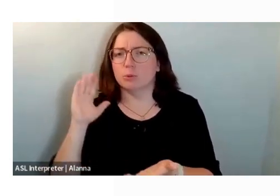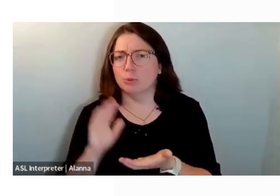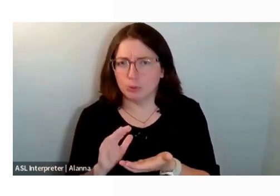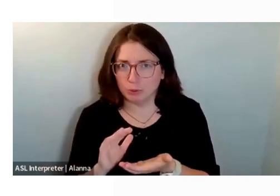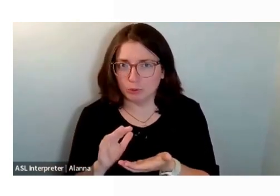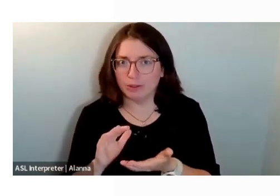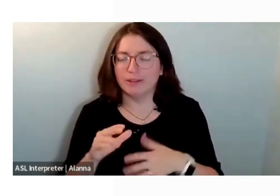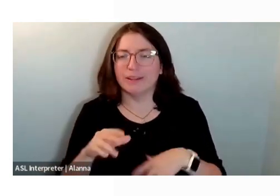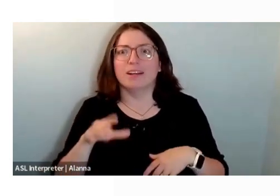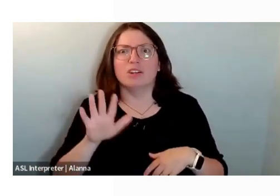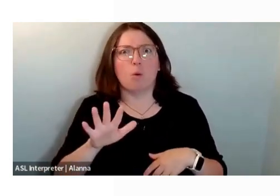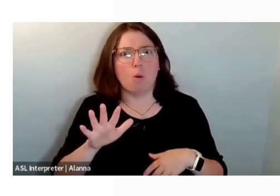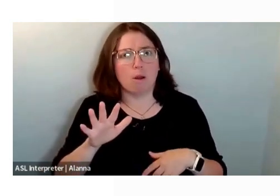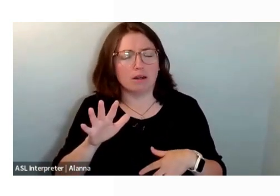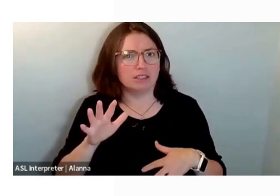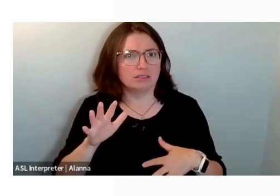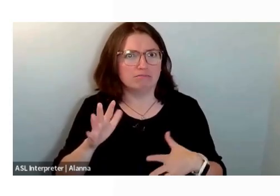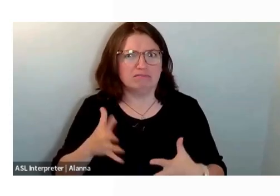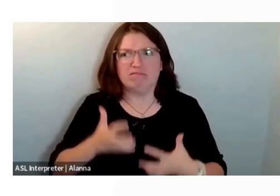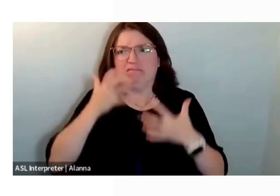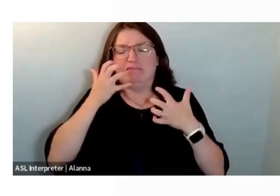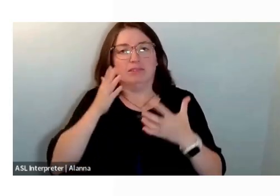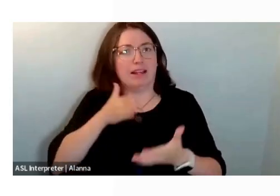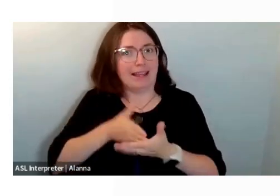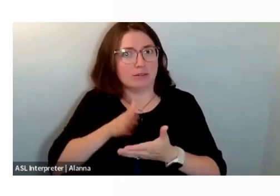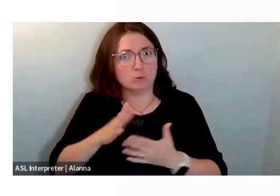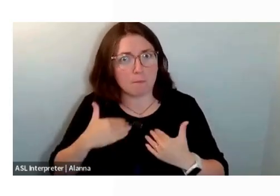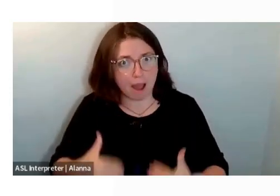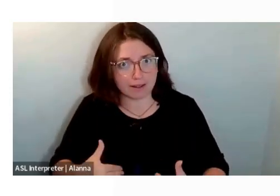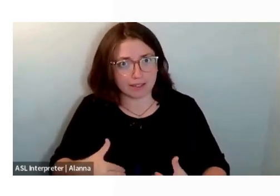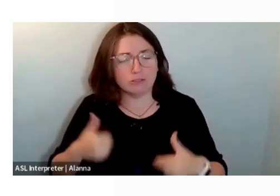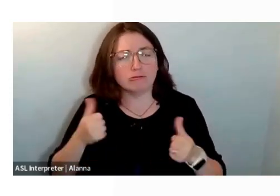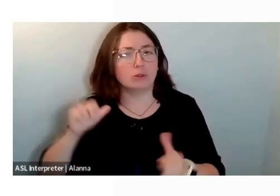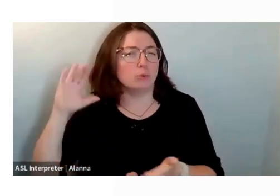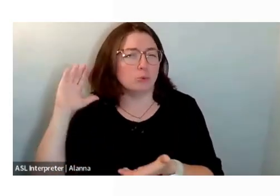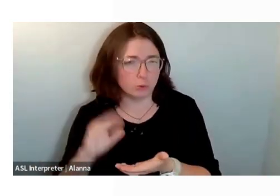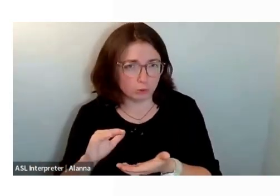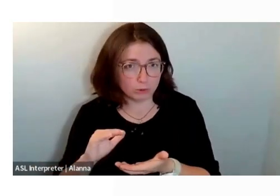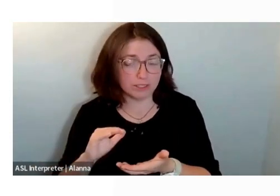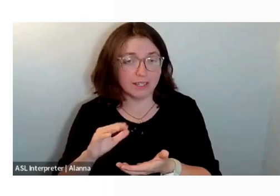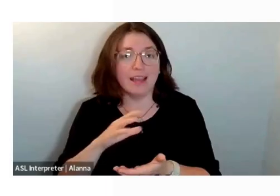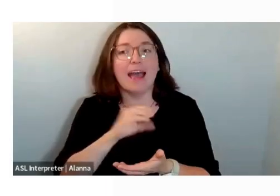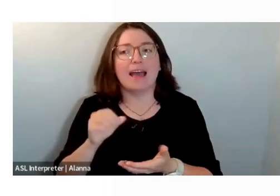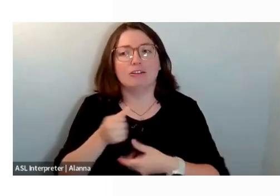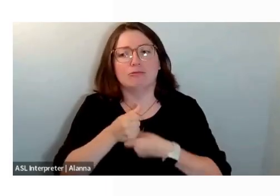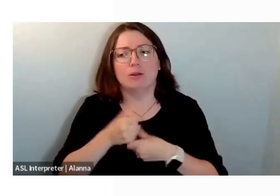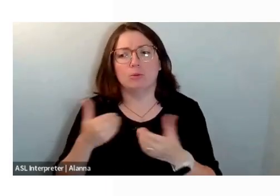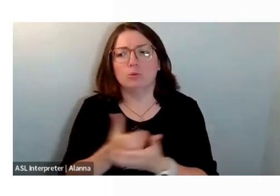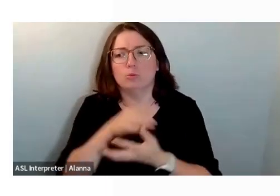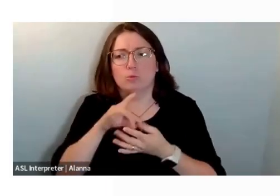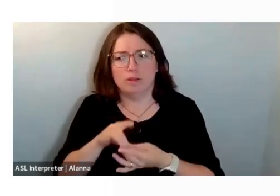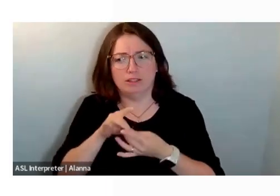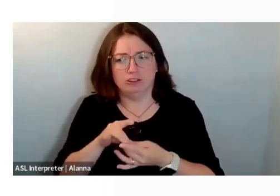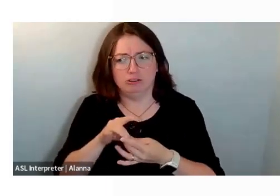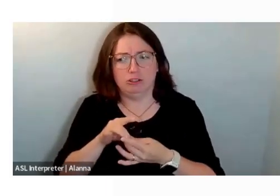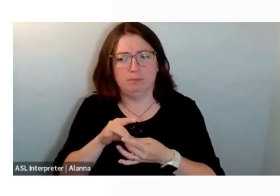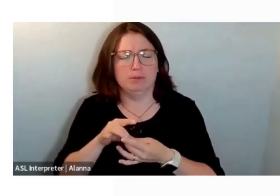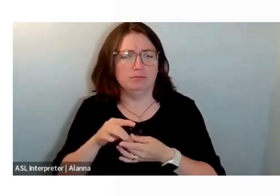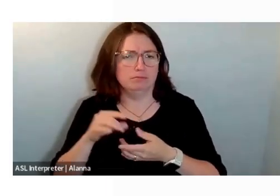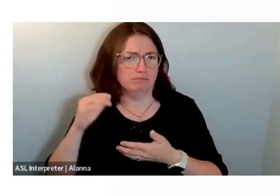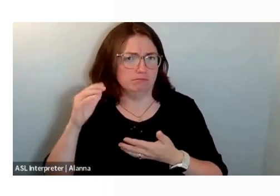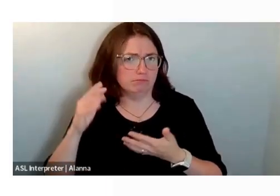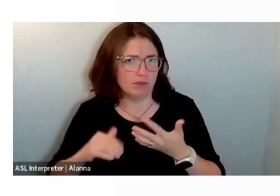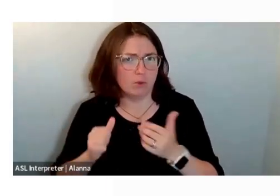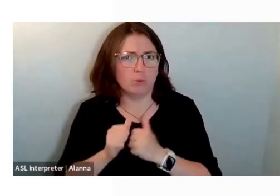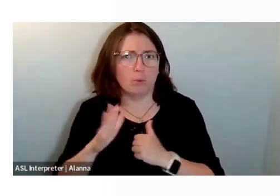hostility toward the body, and building a more workable relationship with the body you have now. And what we know